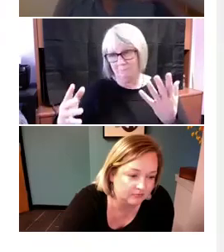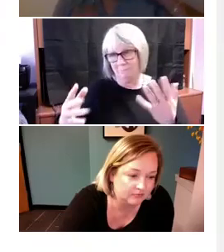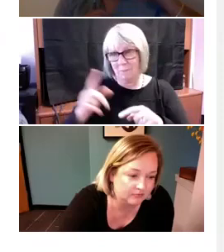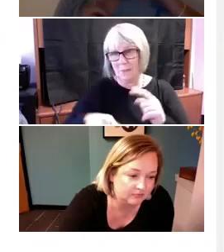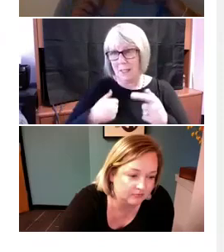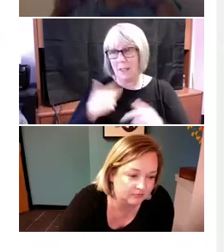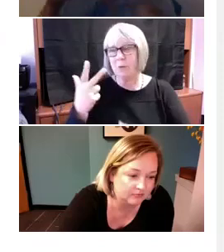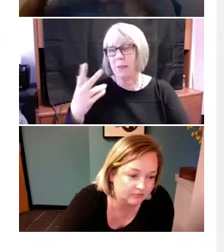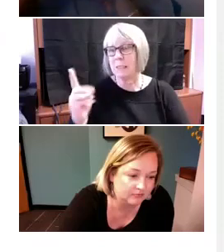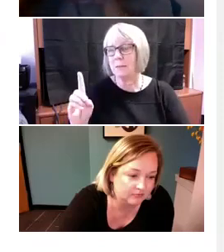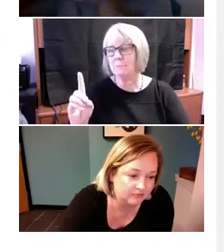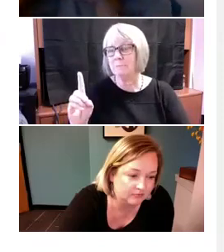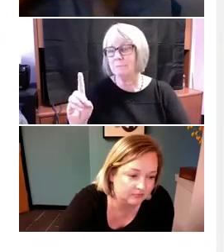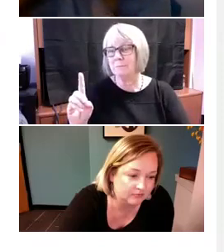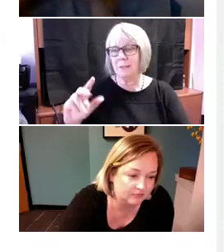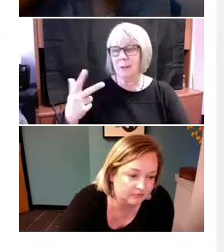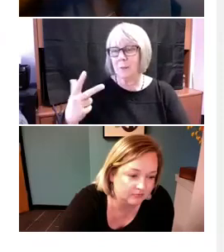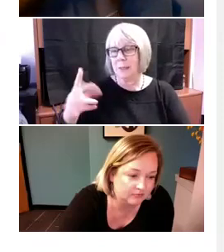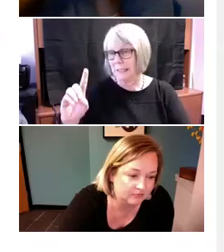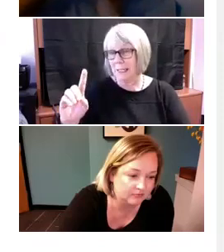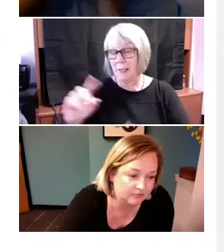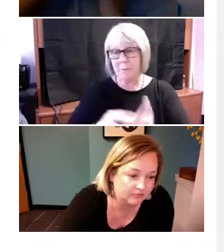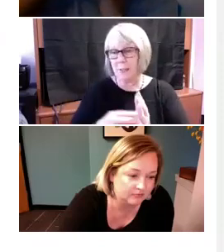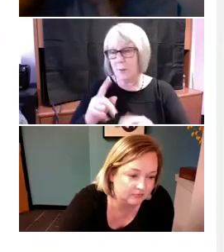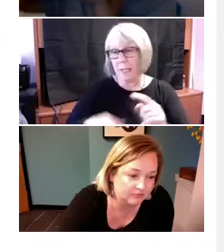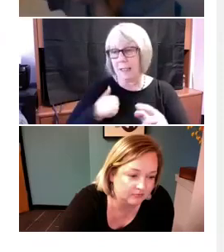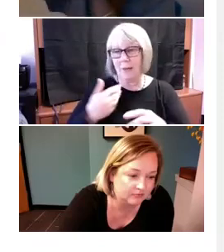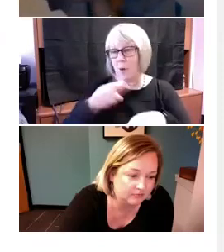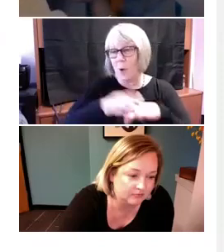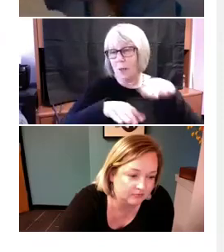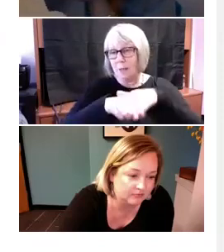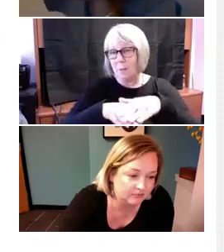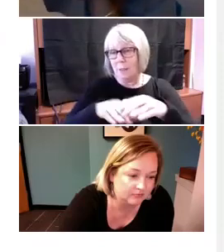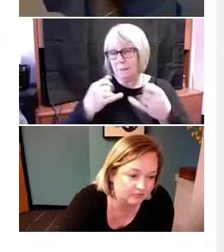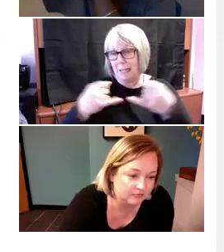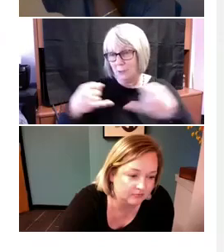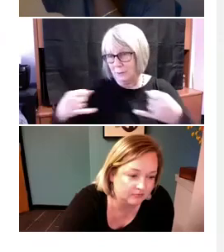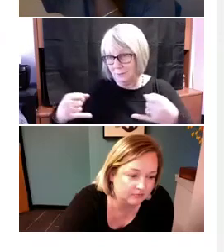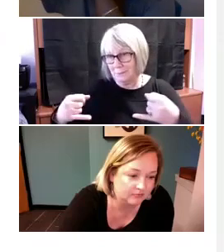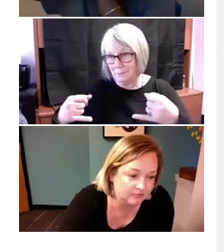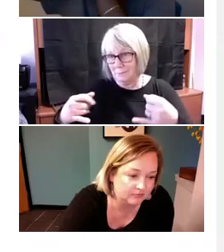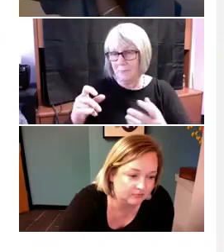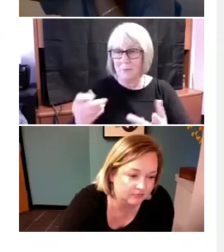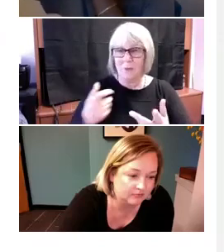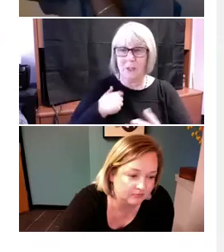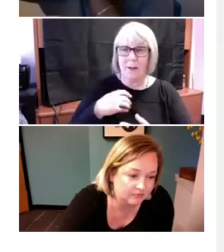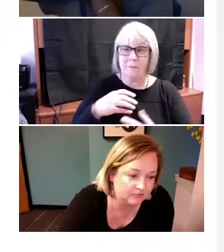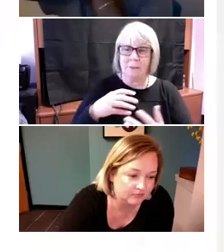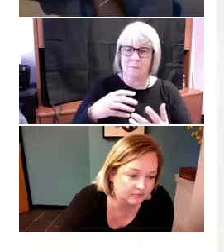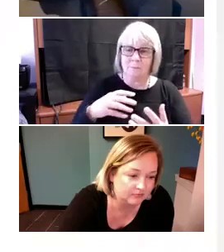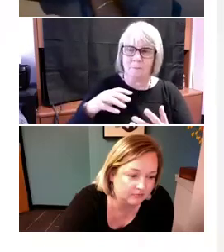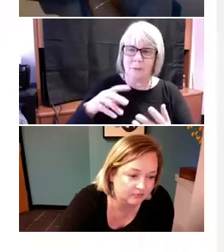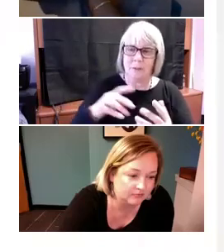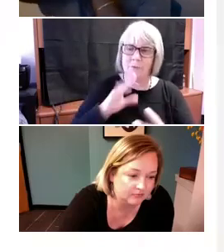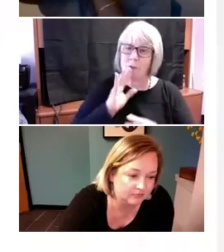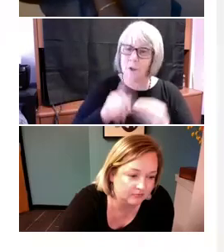3D. 3D would mean that we can have overlapping edges, right? If we map it to a particular 2D plane, that would